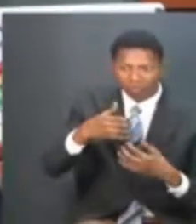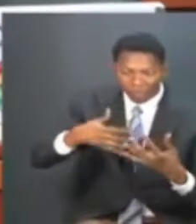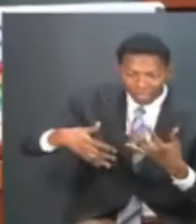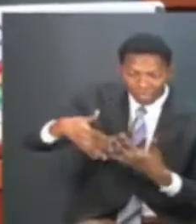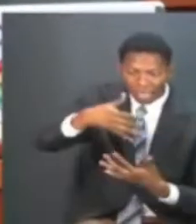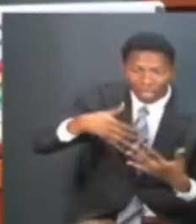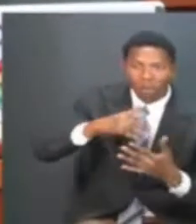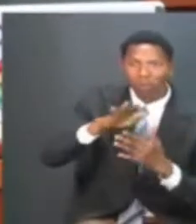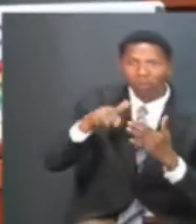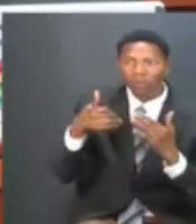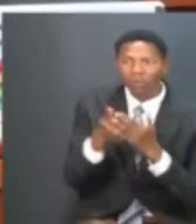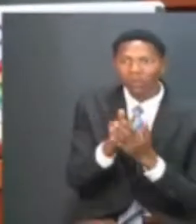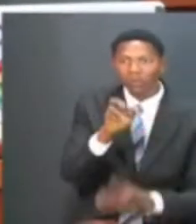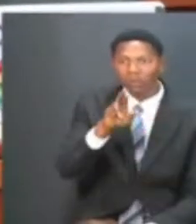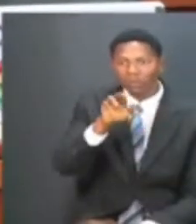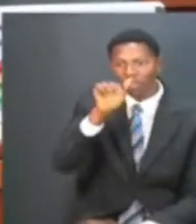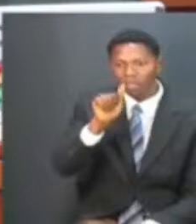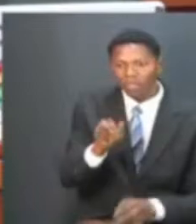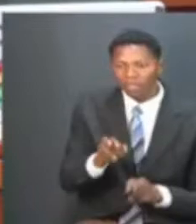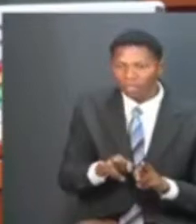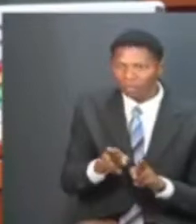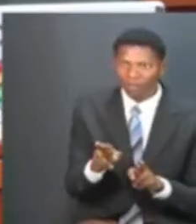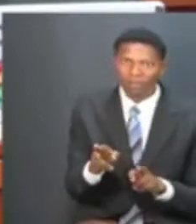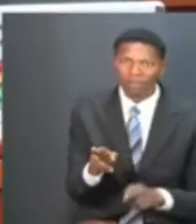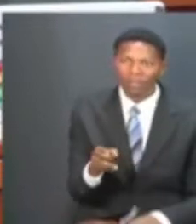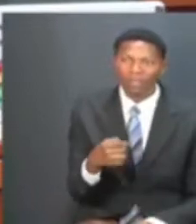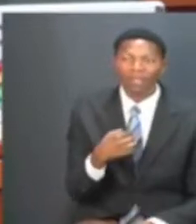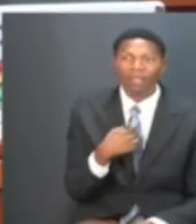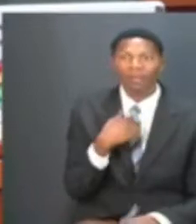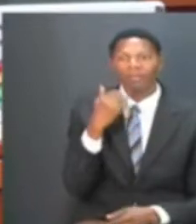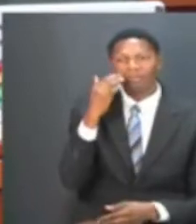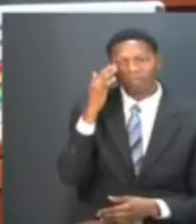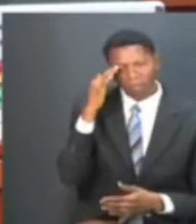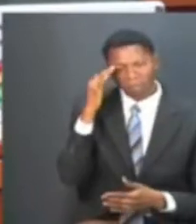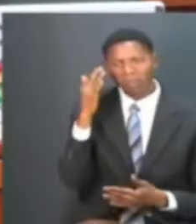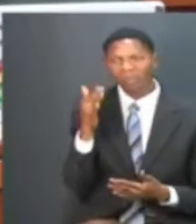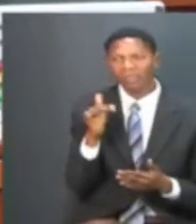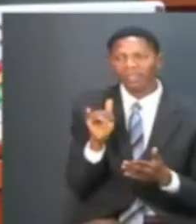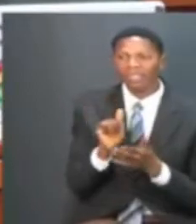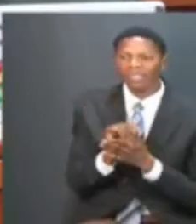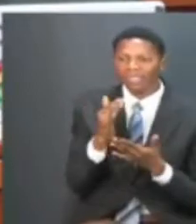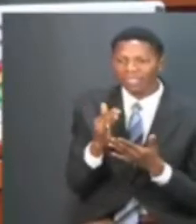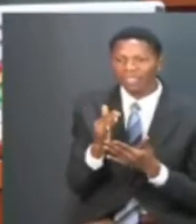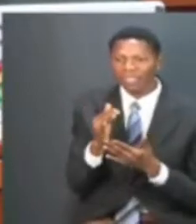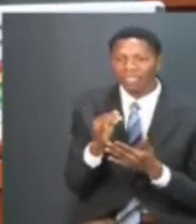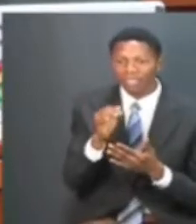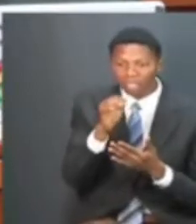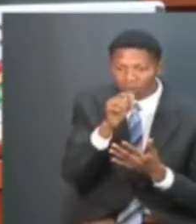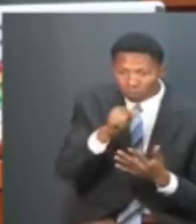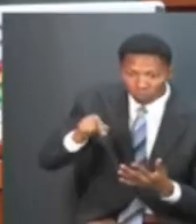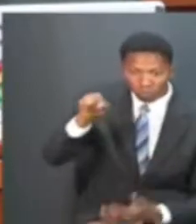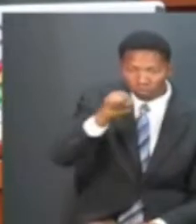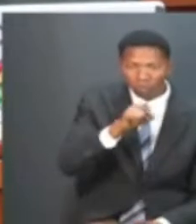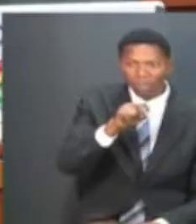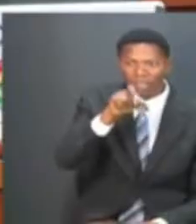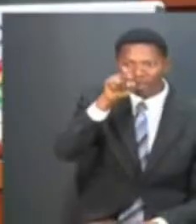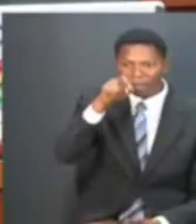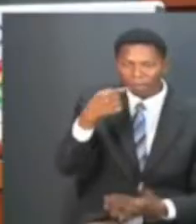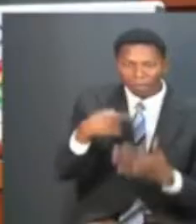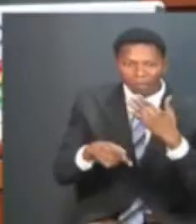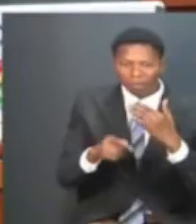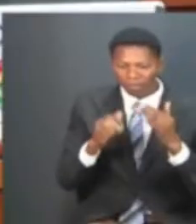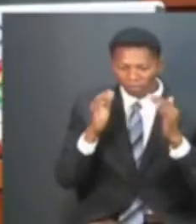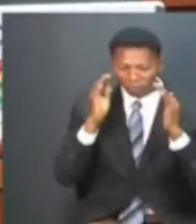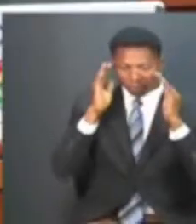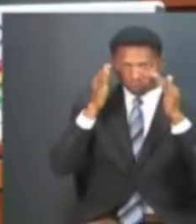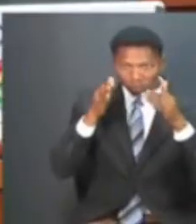the Volta Lake. And I think that is about time that all of us make concerted